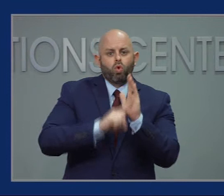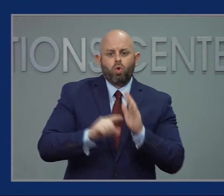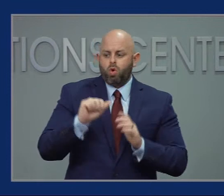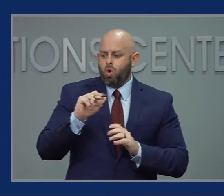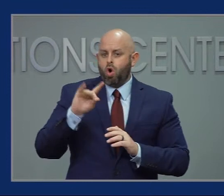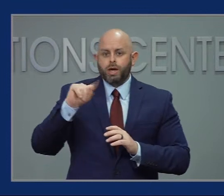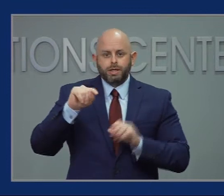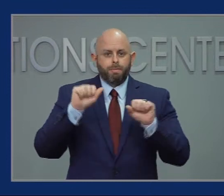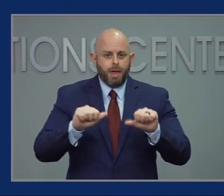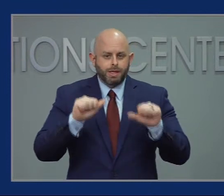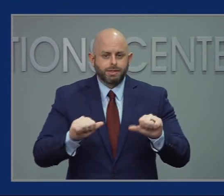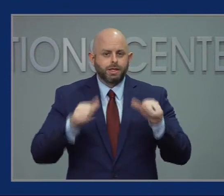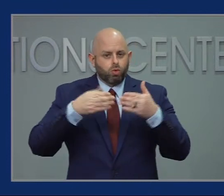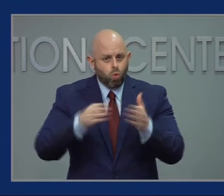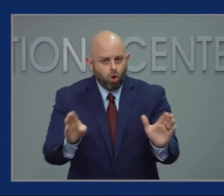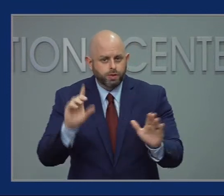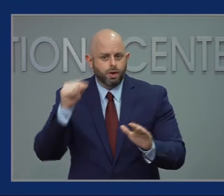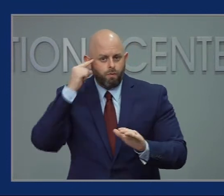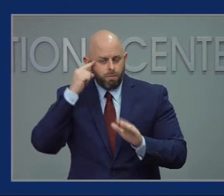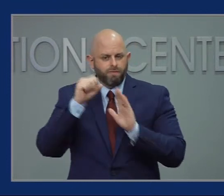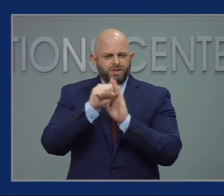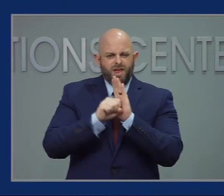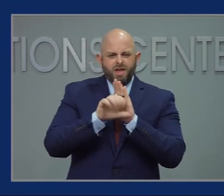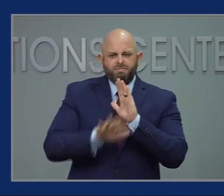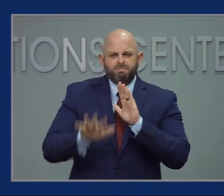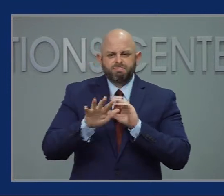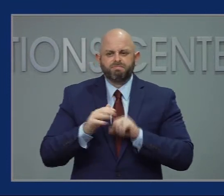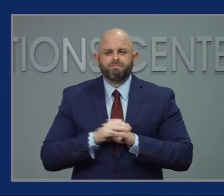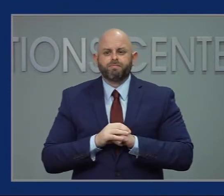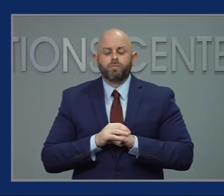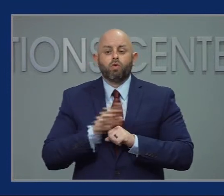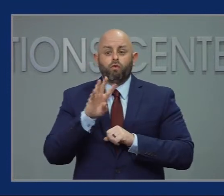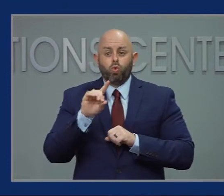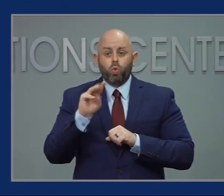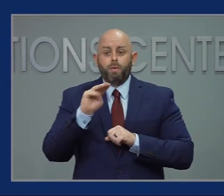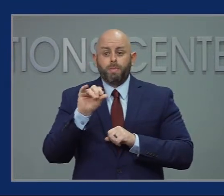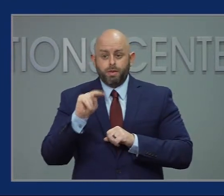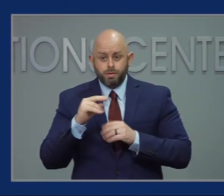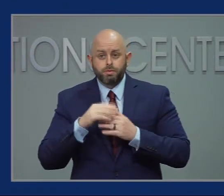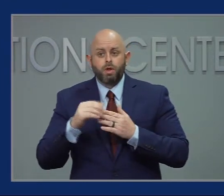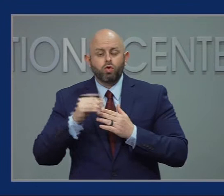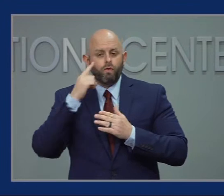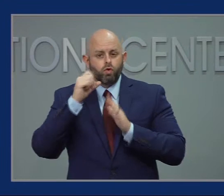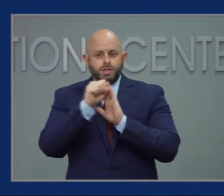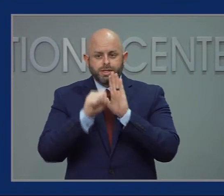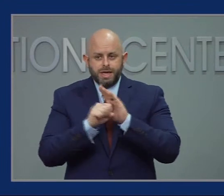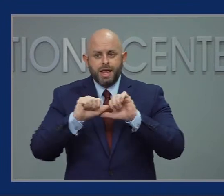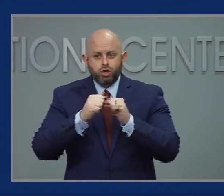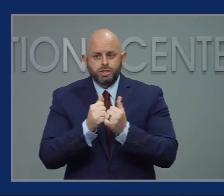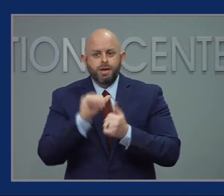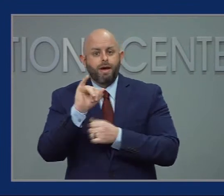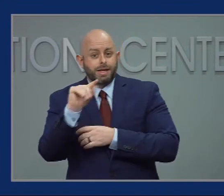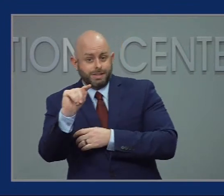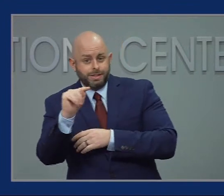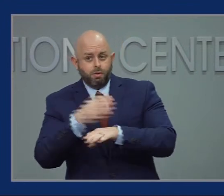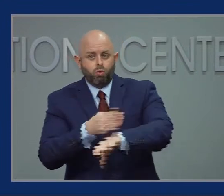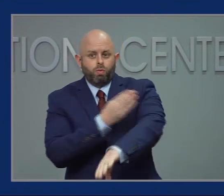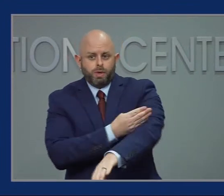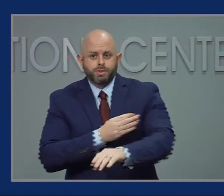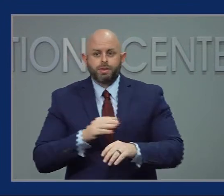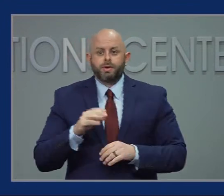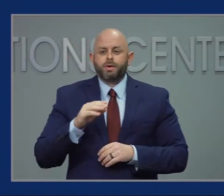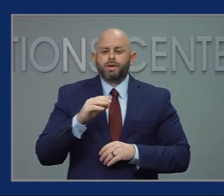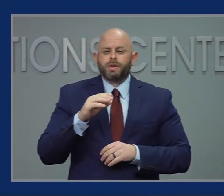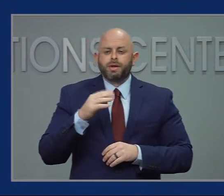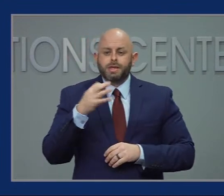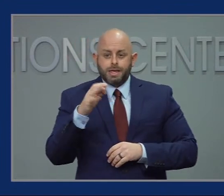state government, $41 million for state agency IT improvements, and $19 million for veterans and